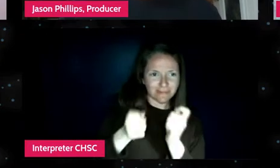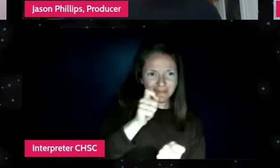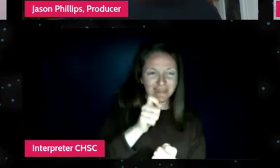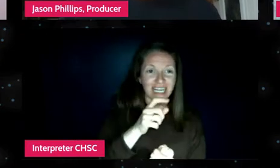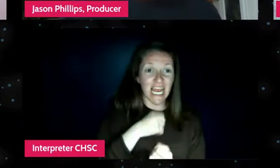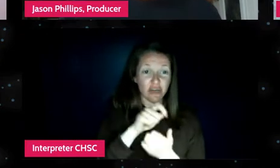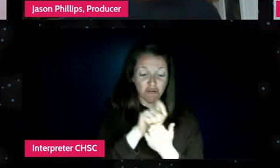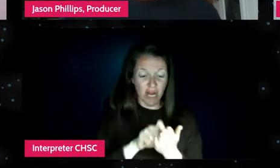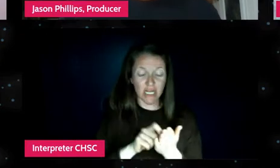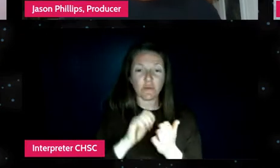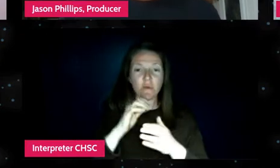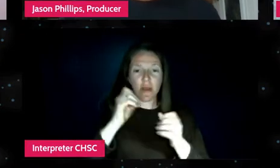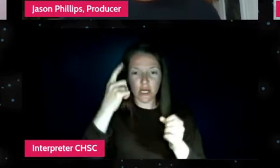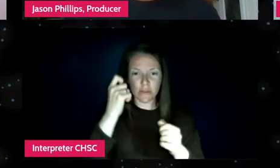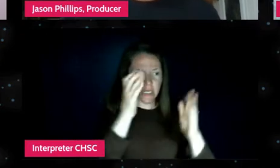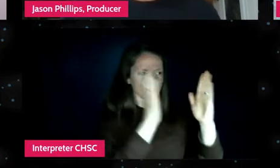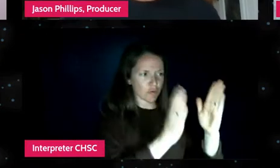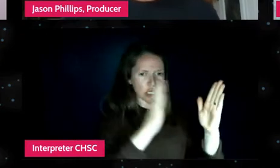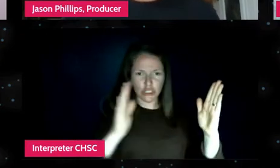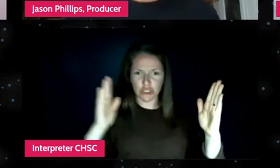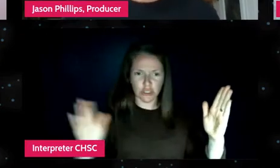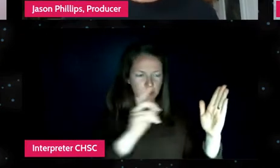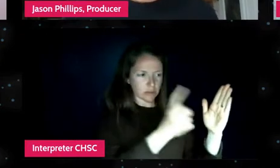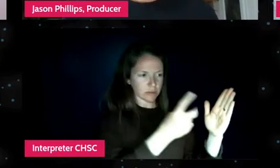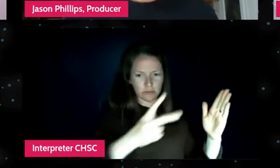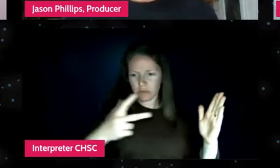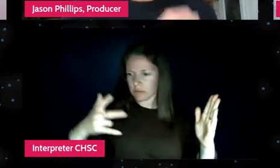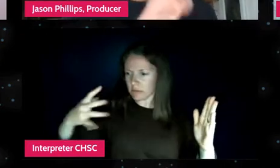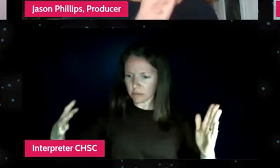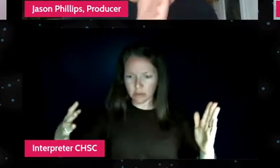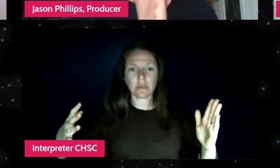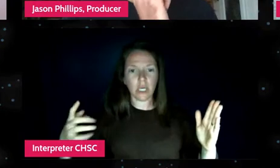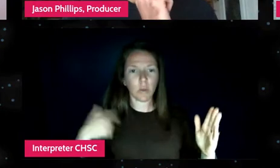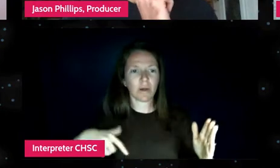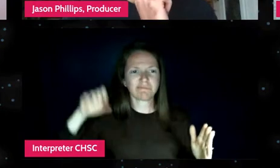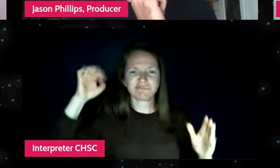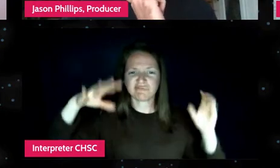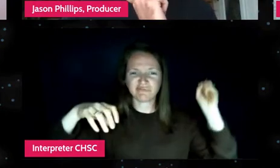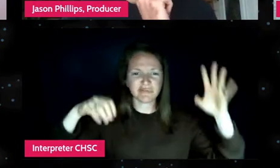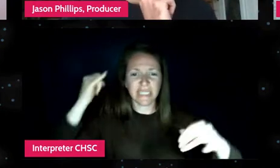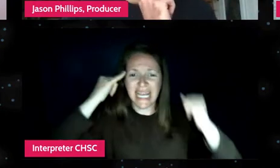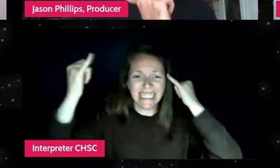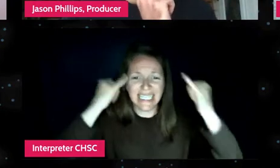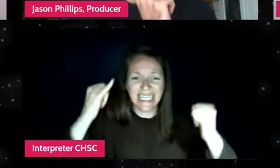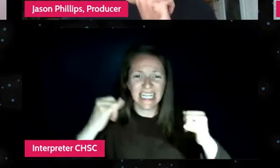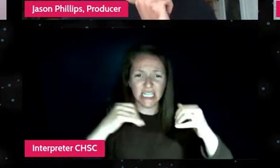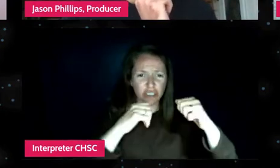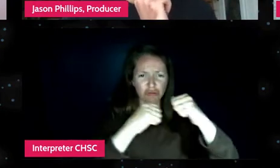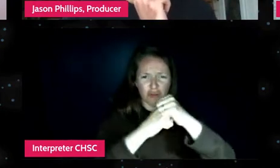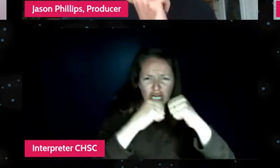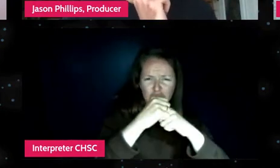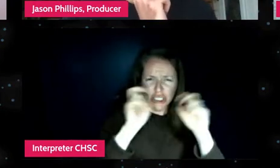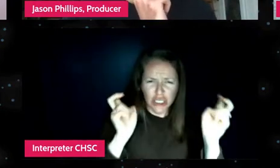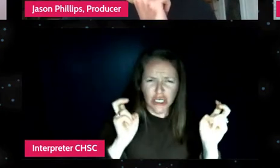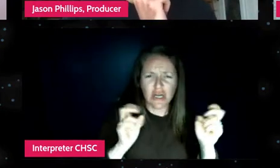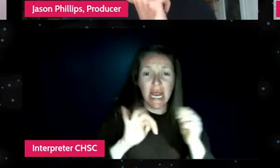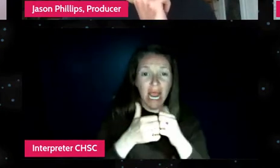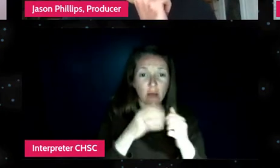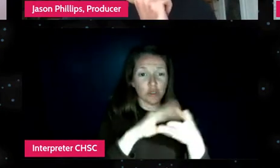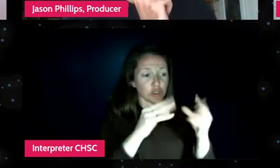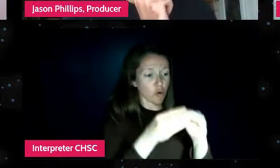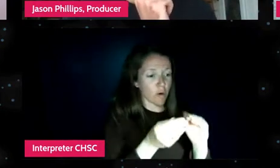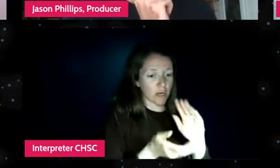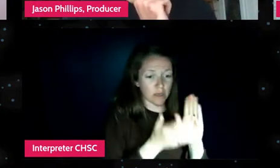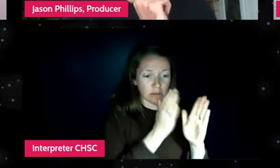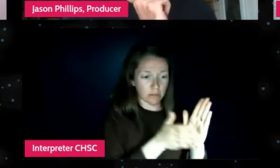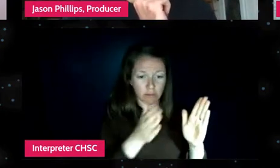we got the structure on the board and we go back through and we just pitch ideas about structure and how the story is going to move. And we may have what we